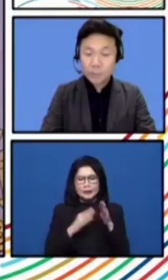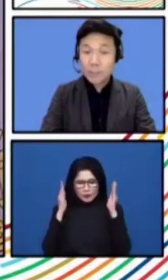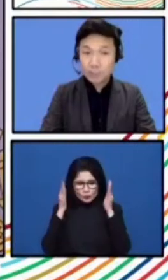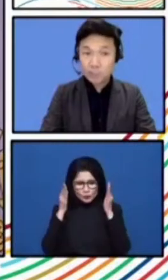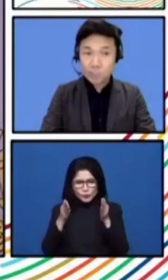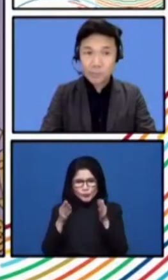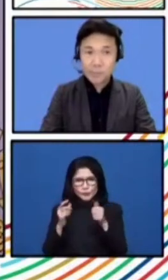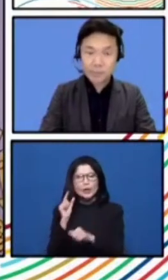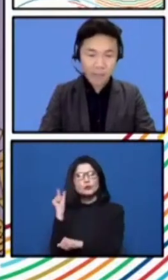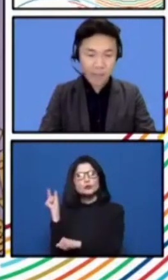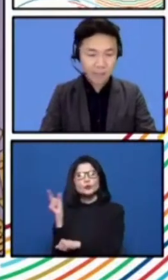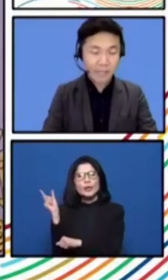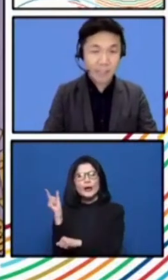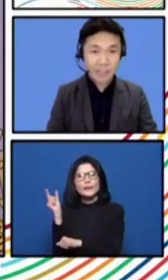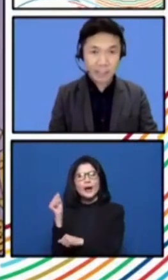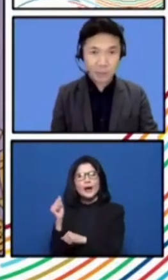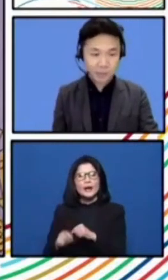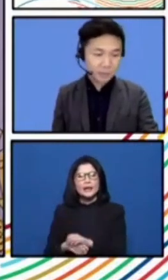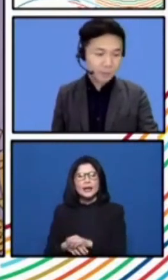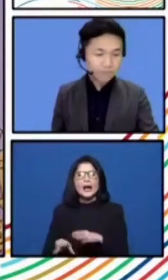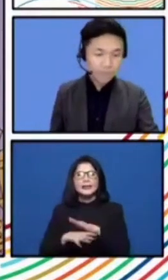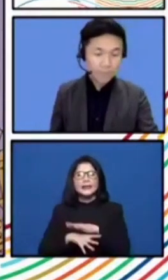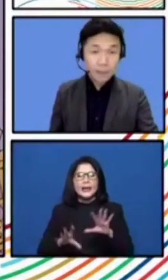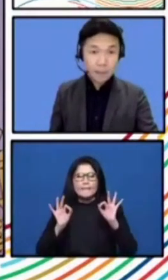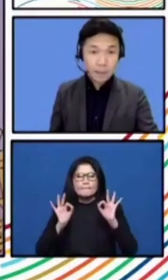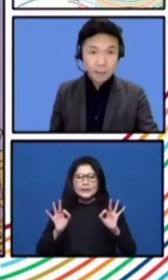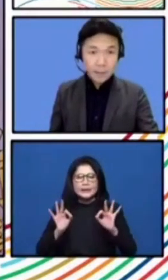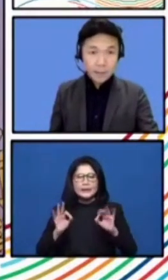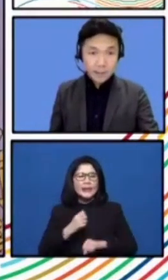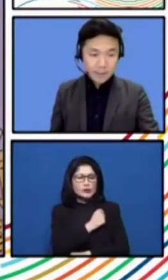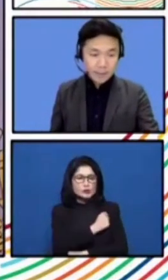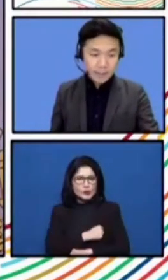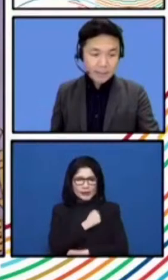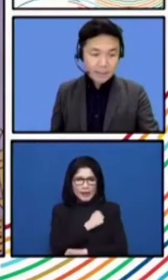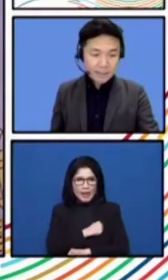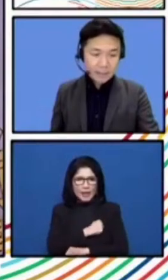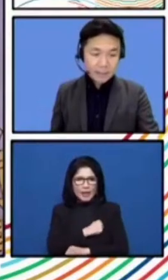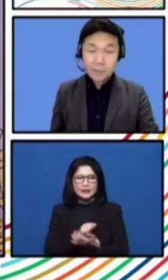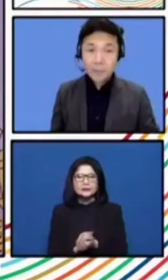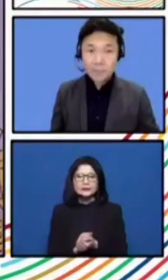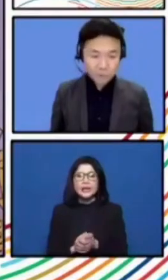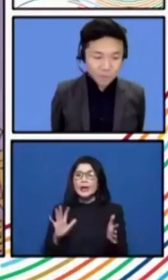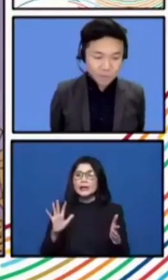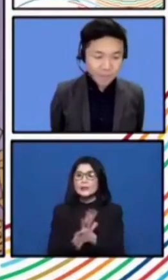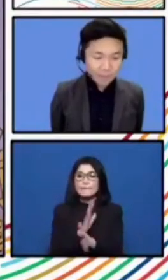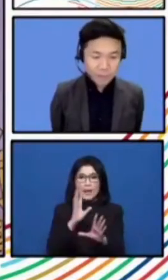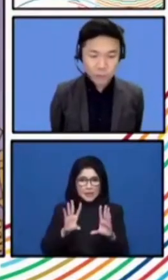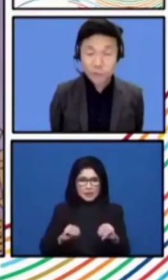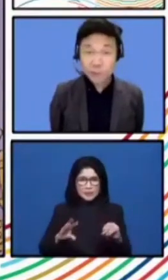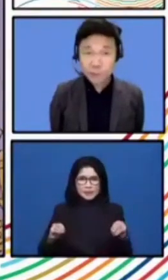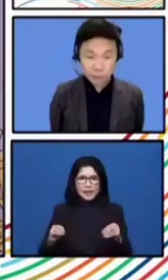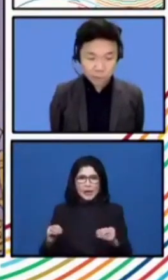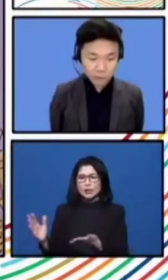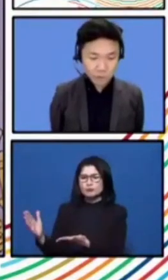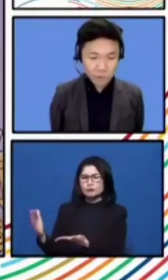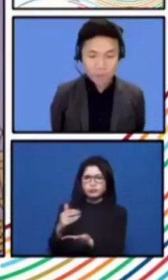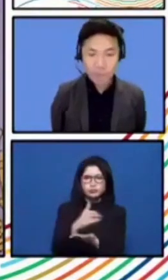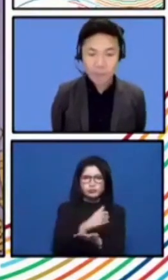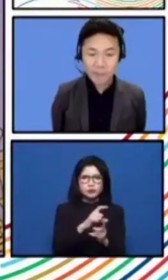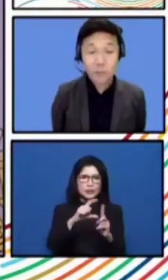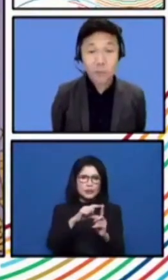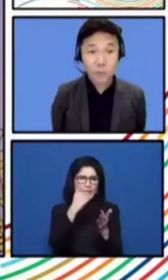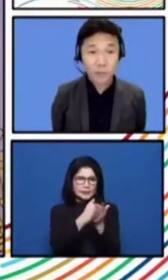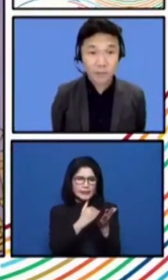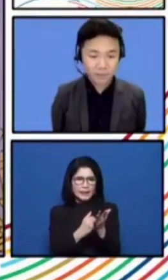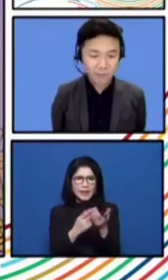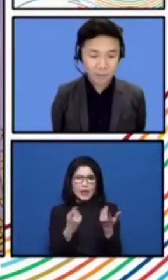employment and data collection the NCD carries out several strategic approaches by making